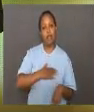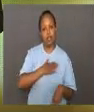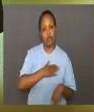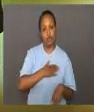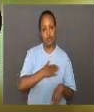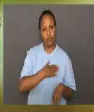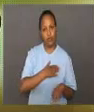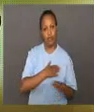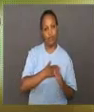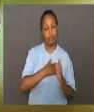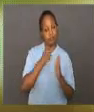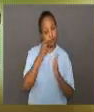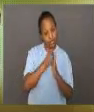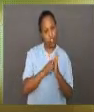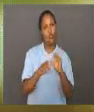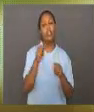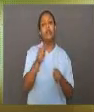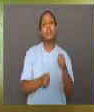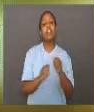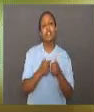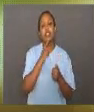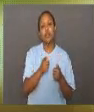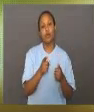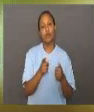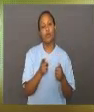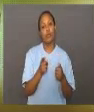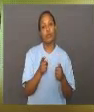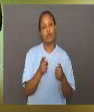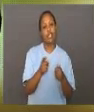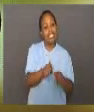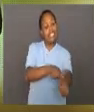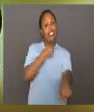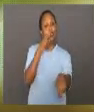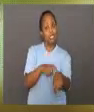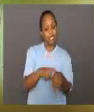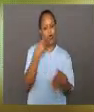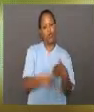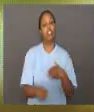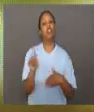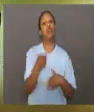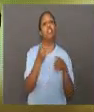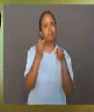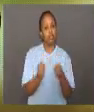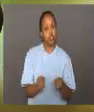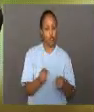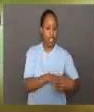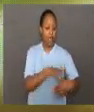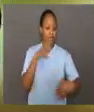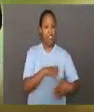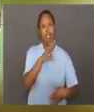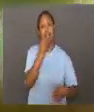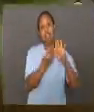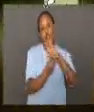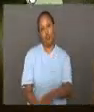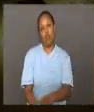a paragraph in which you explain the longer-term consequences of rebellion and suppression.